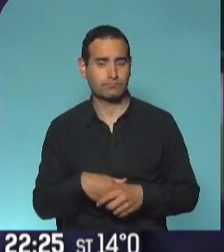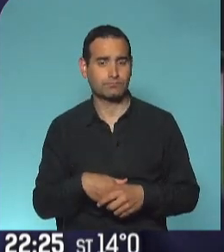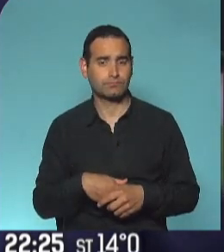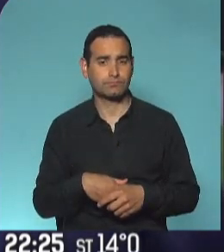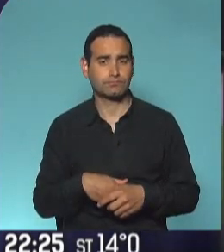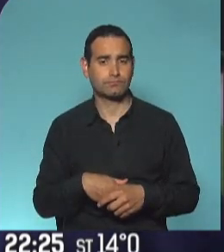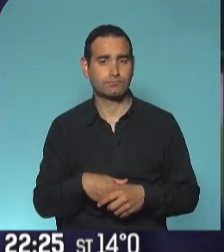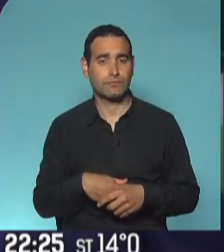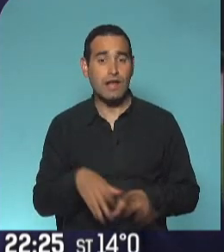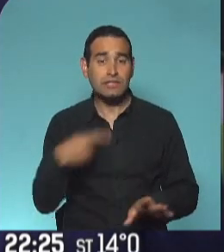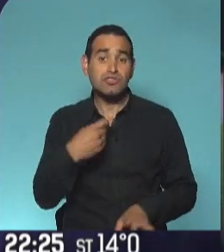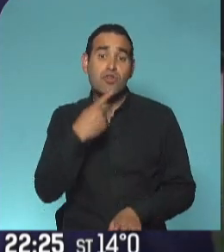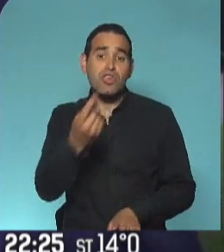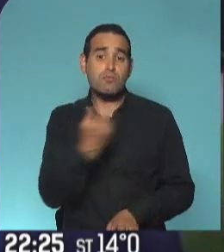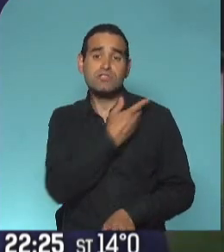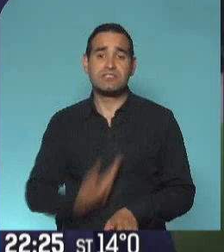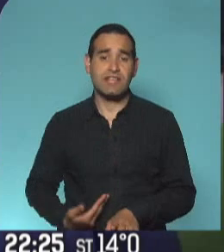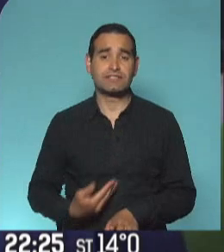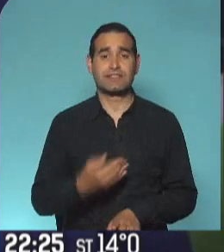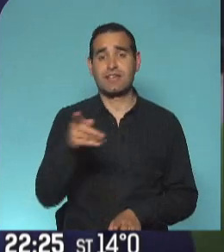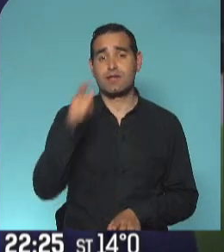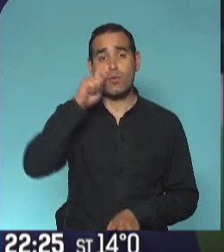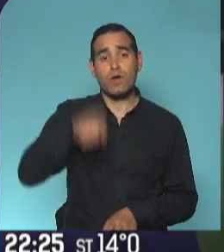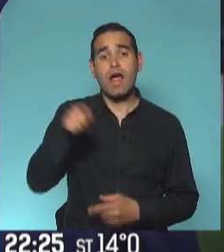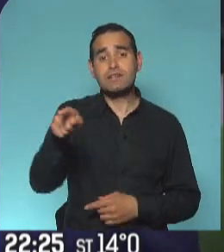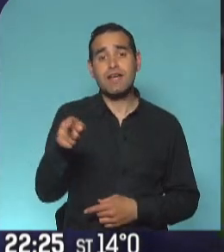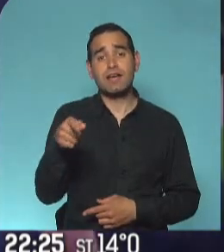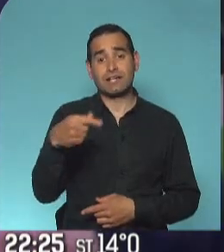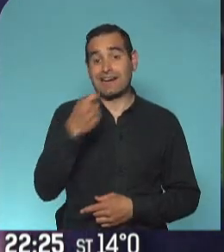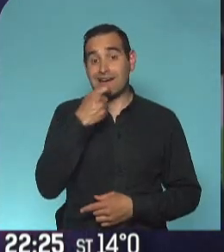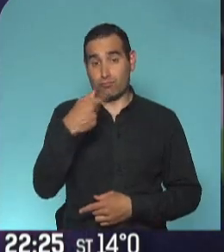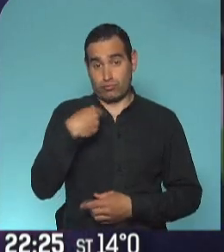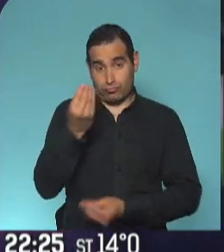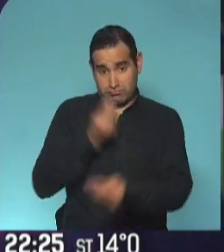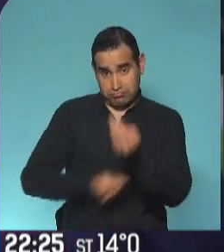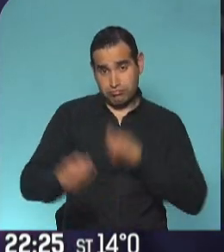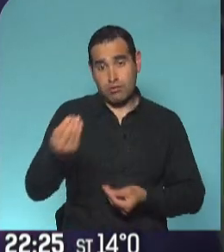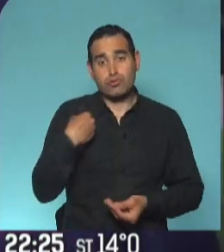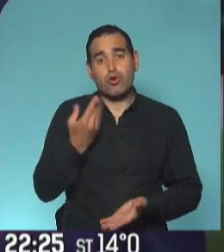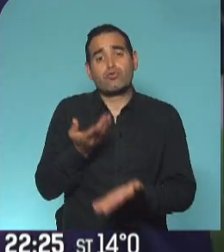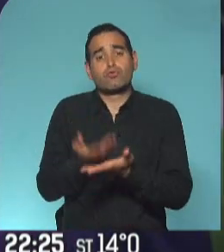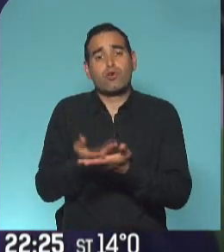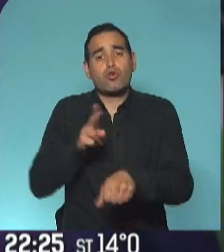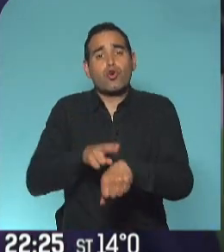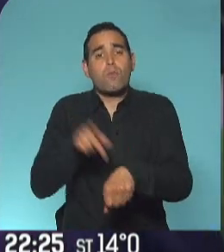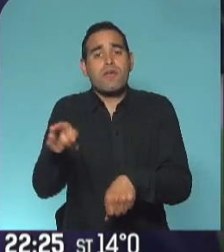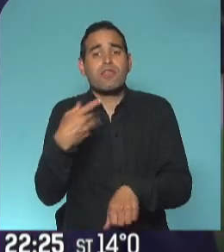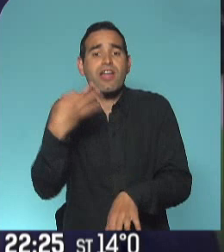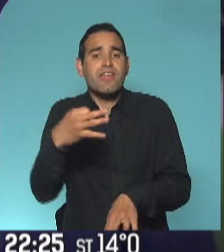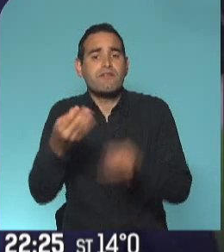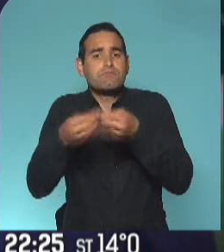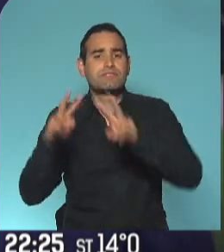Ukraine. So I would say that President Zelensky, if it were me, I would recommend that they start